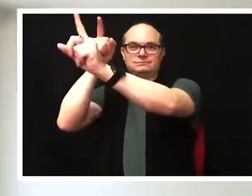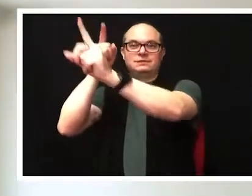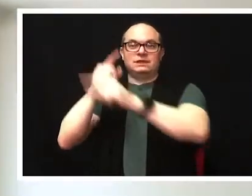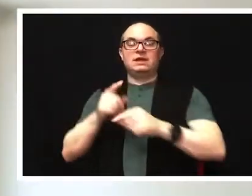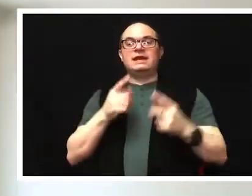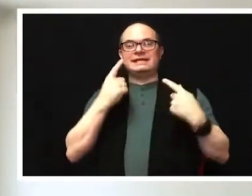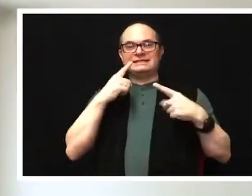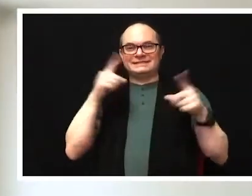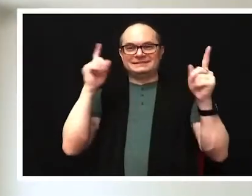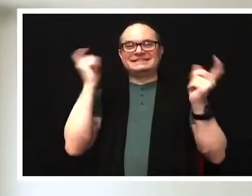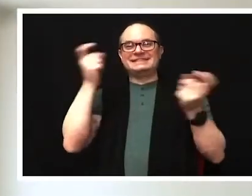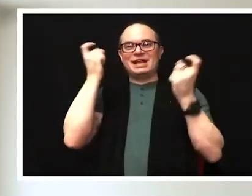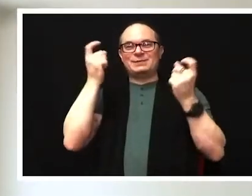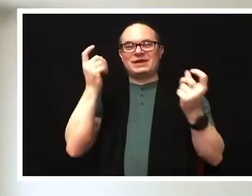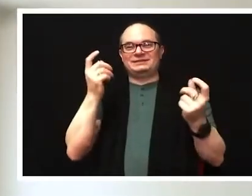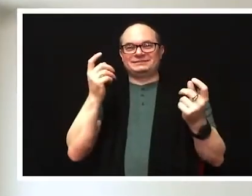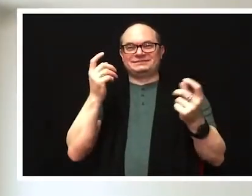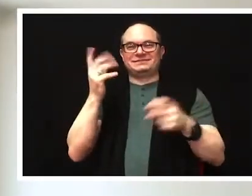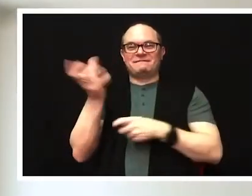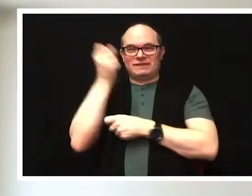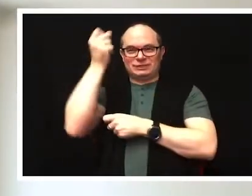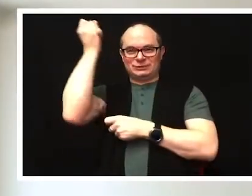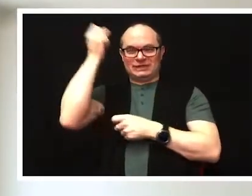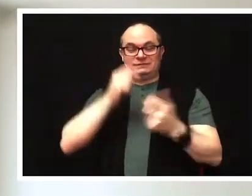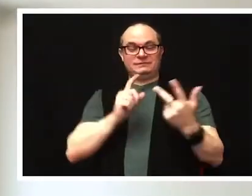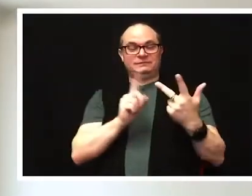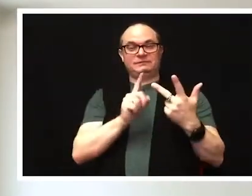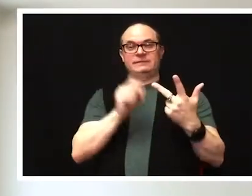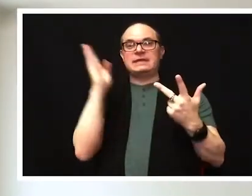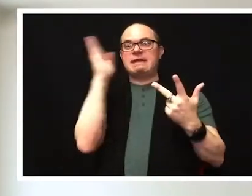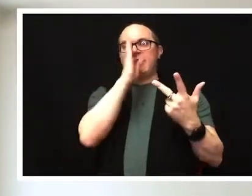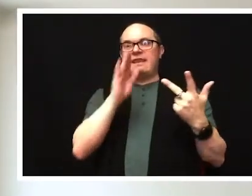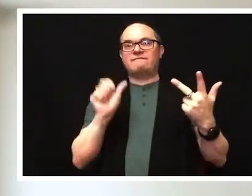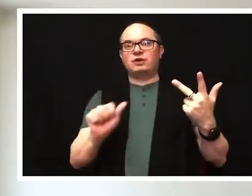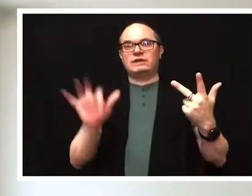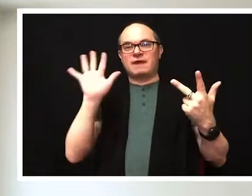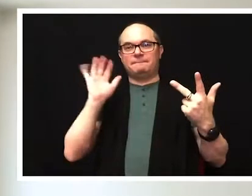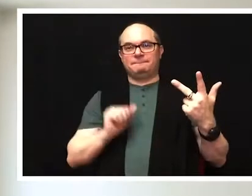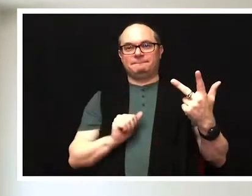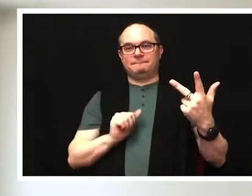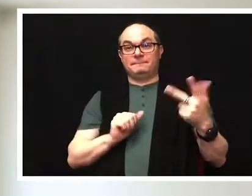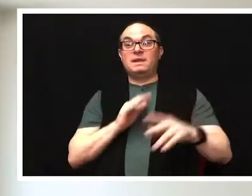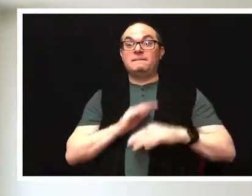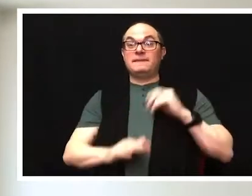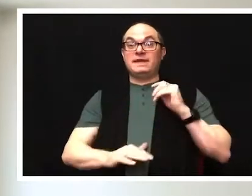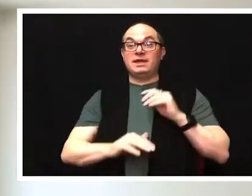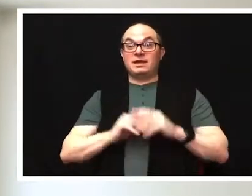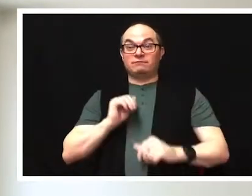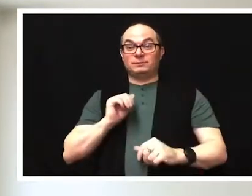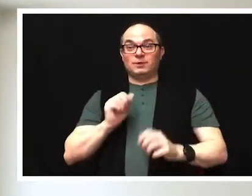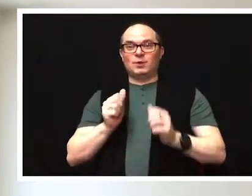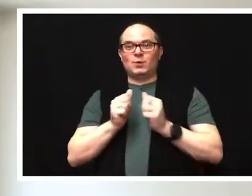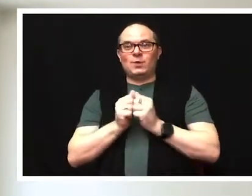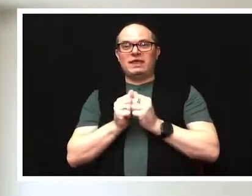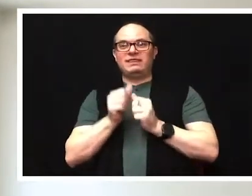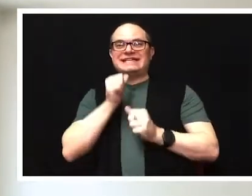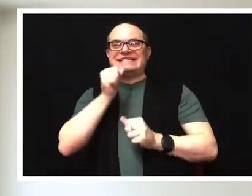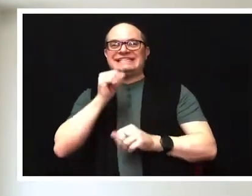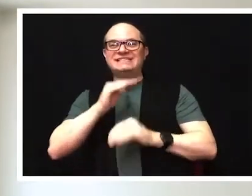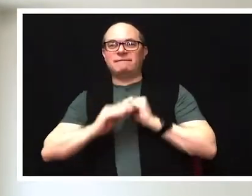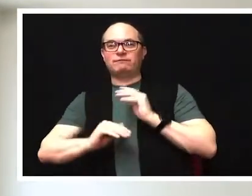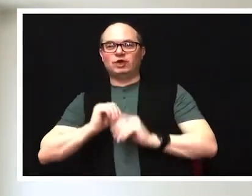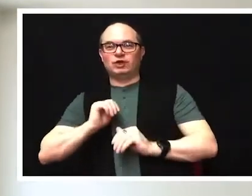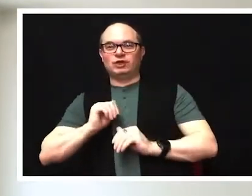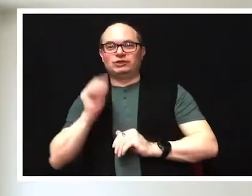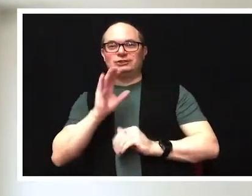victories. Number 3, most important, never give up. Be comfortable with being uncomfortable. Always search for